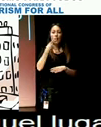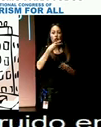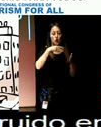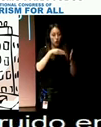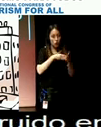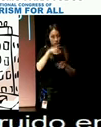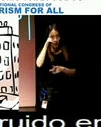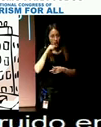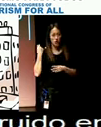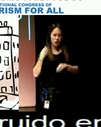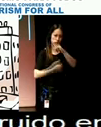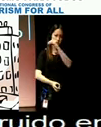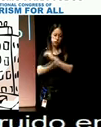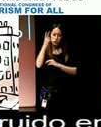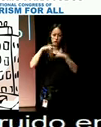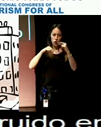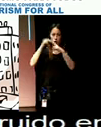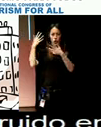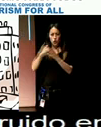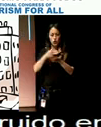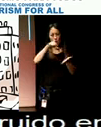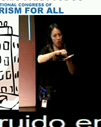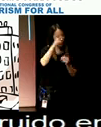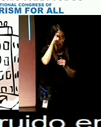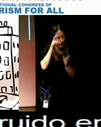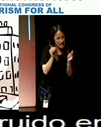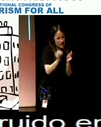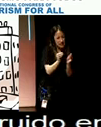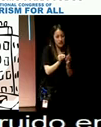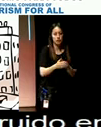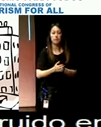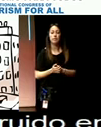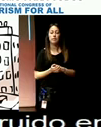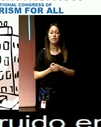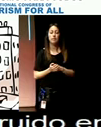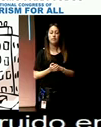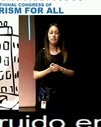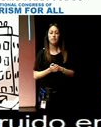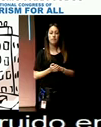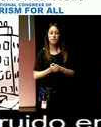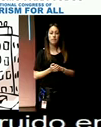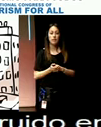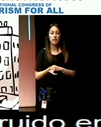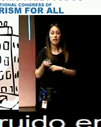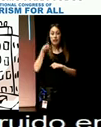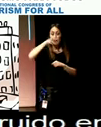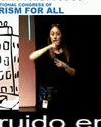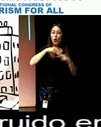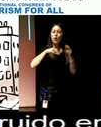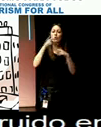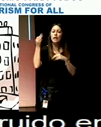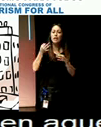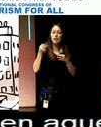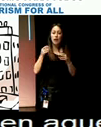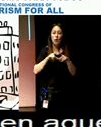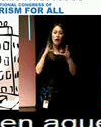village, they built the Basilica of Annunciation. Basilica of Annunciation is